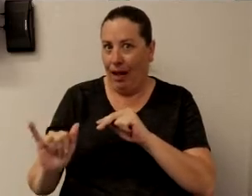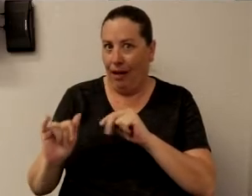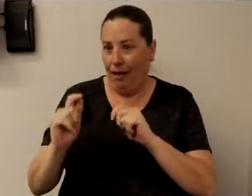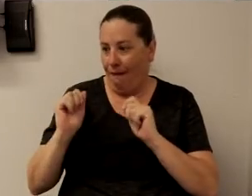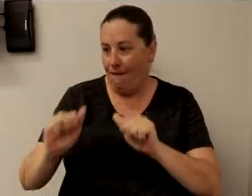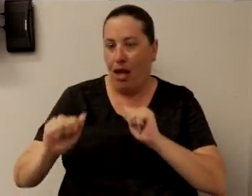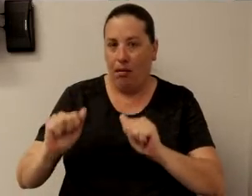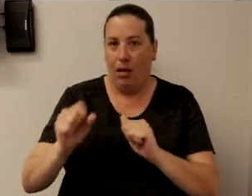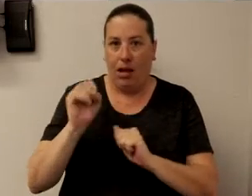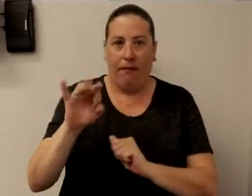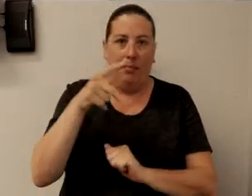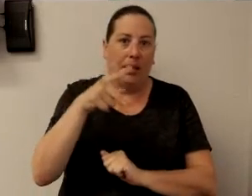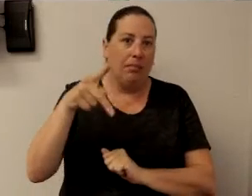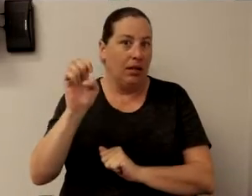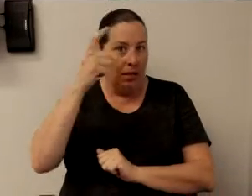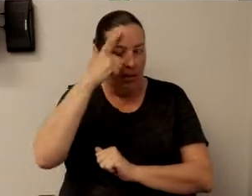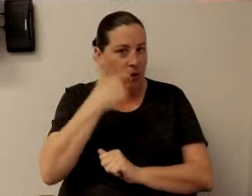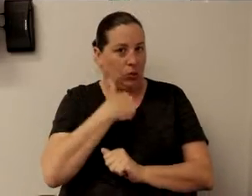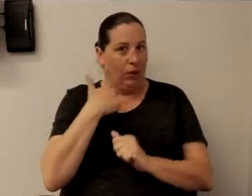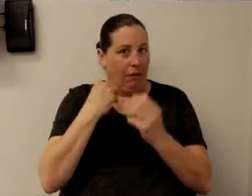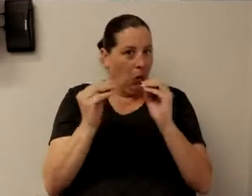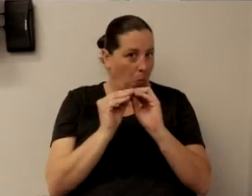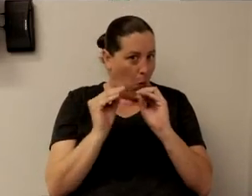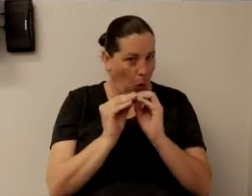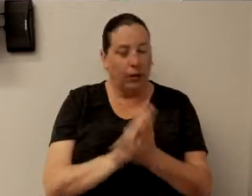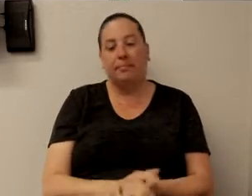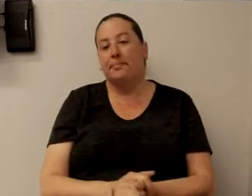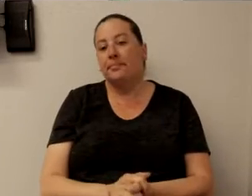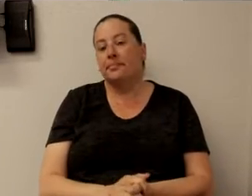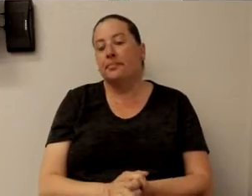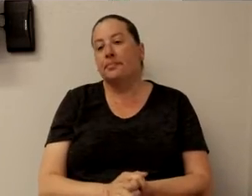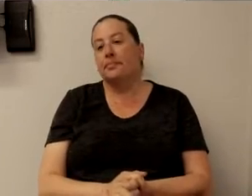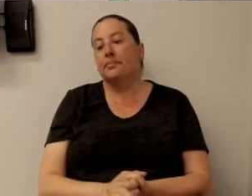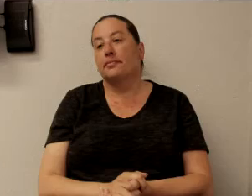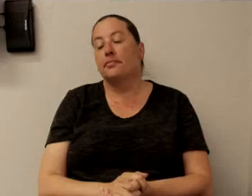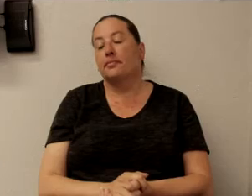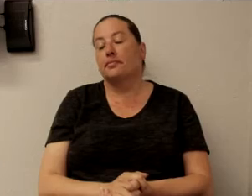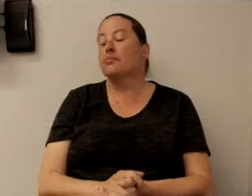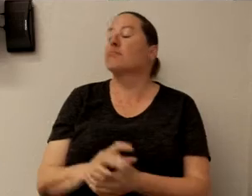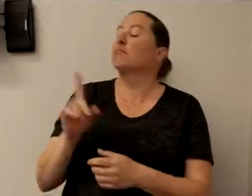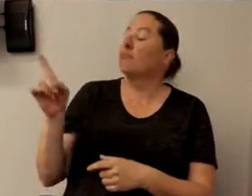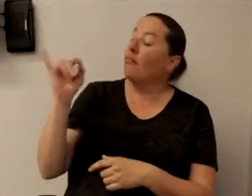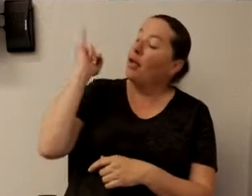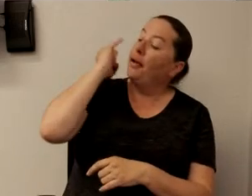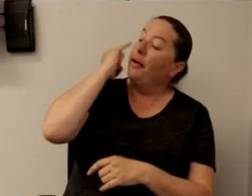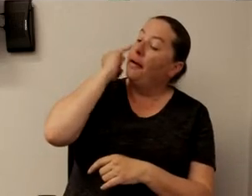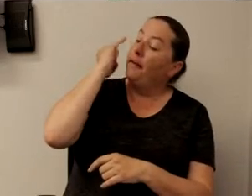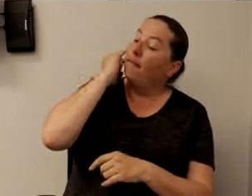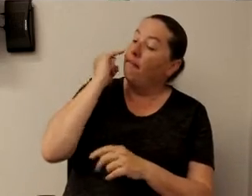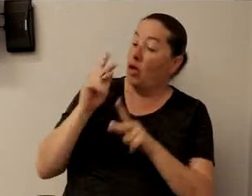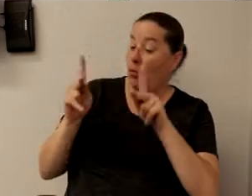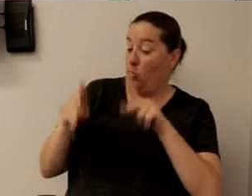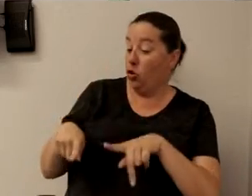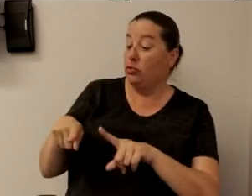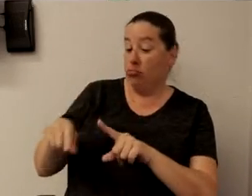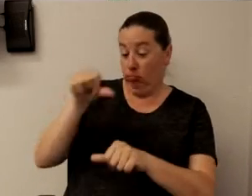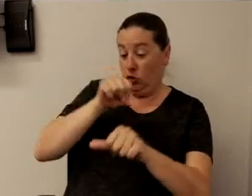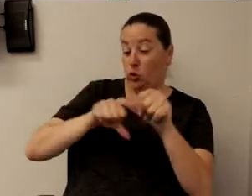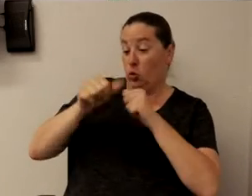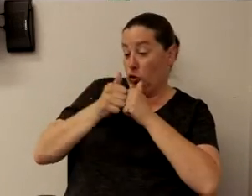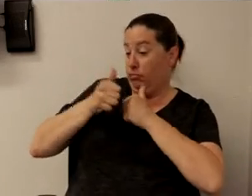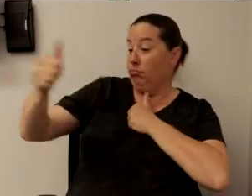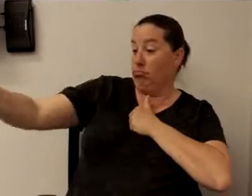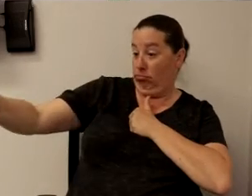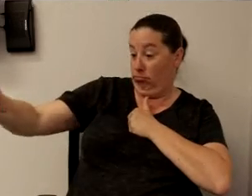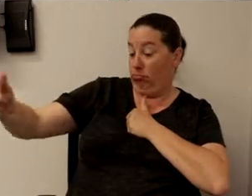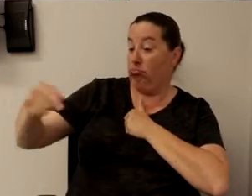we have a little bit more of it right now. Right, okay, thank you. So if a person is social distancing and they're following all